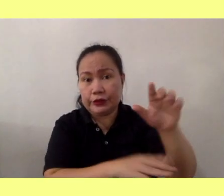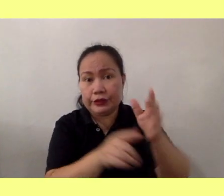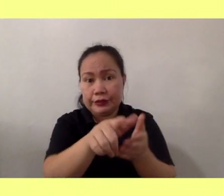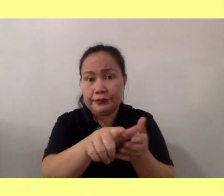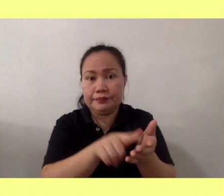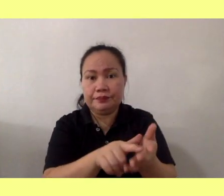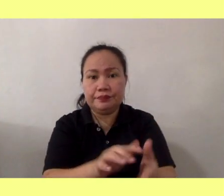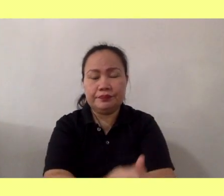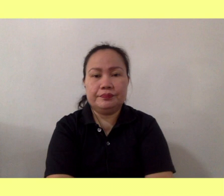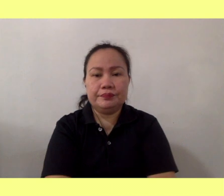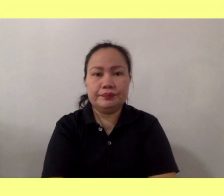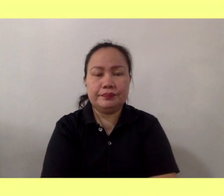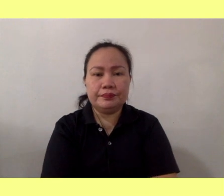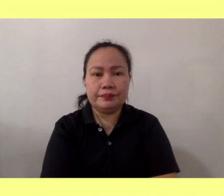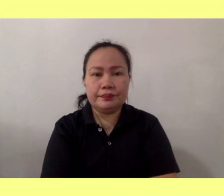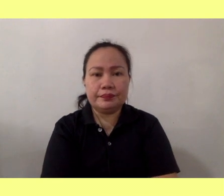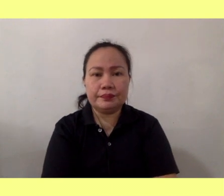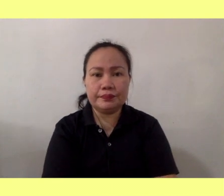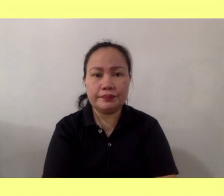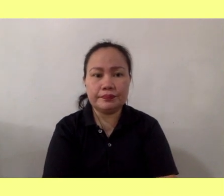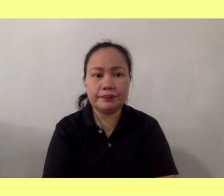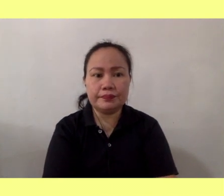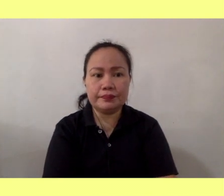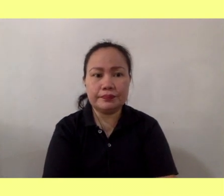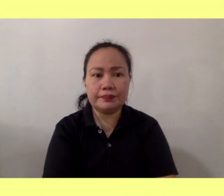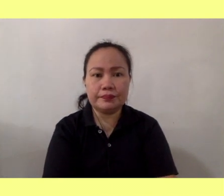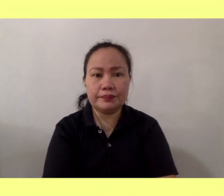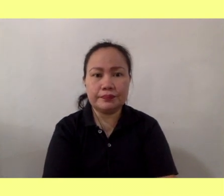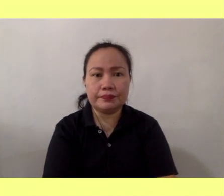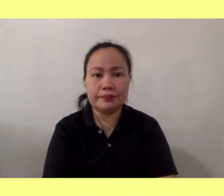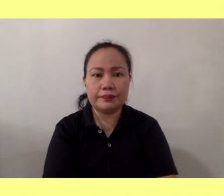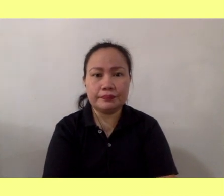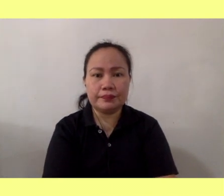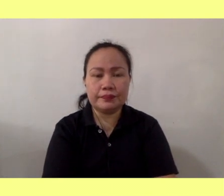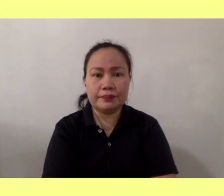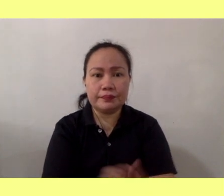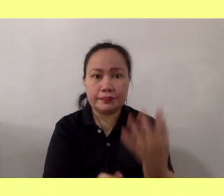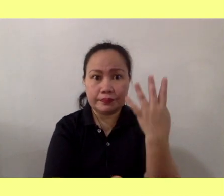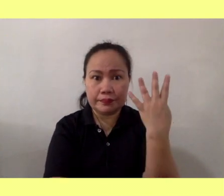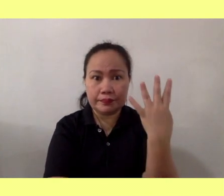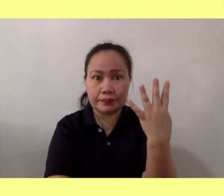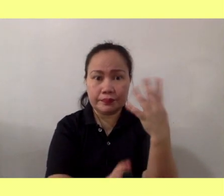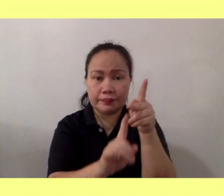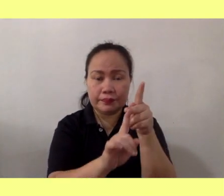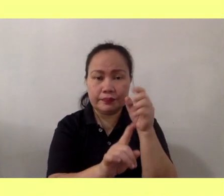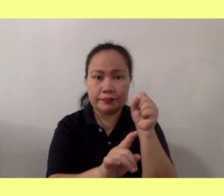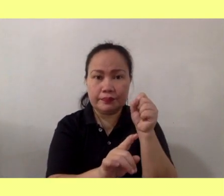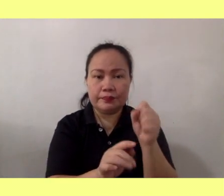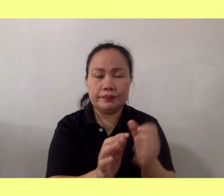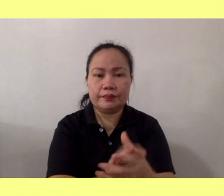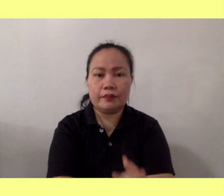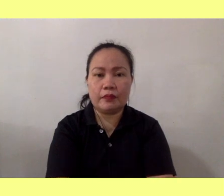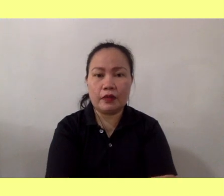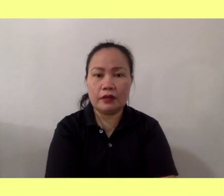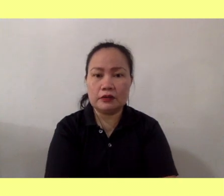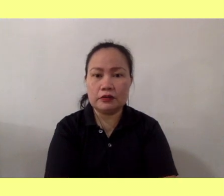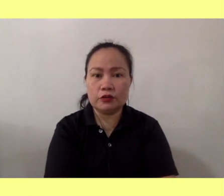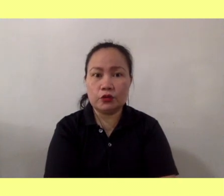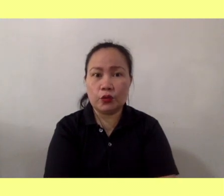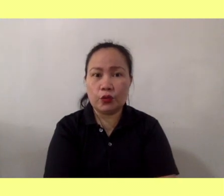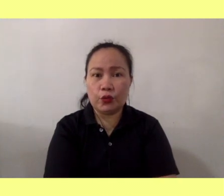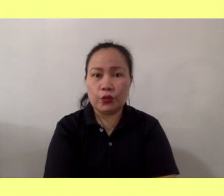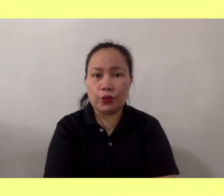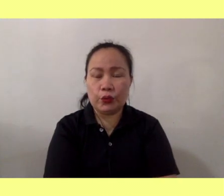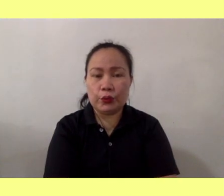capital. A point should be written in capital letter. Okay? So, I have here 4 points. So, ang sinasabi